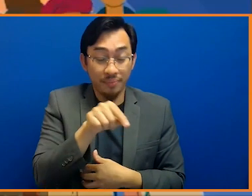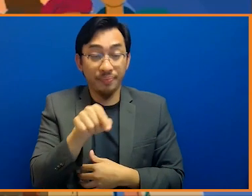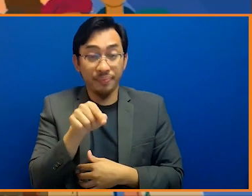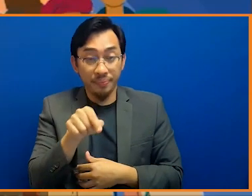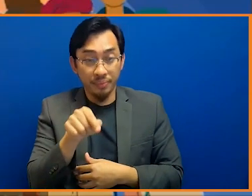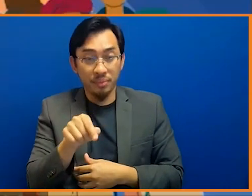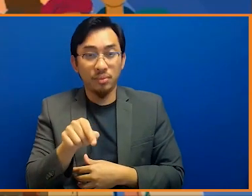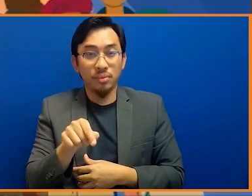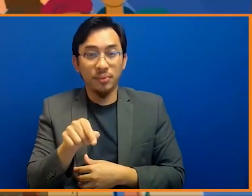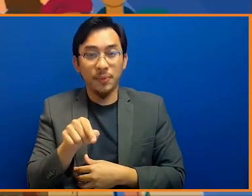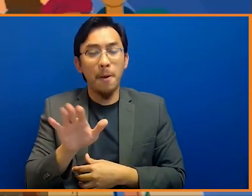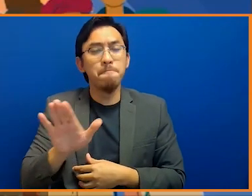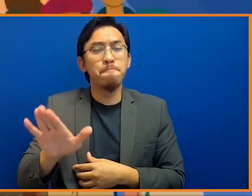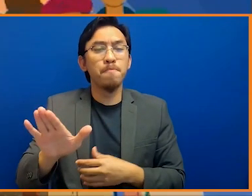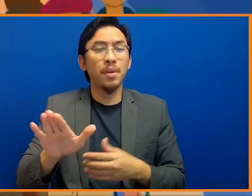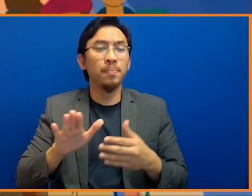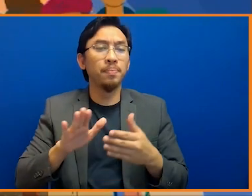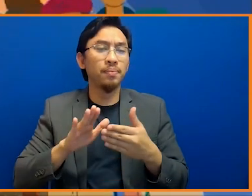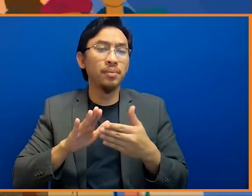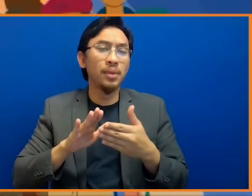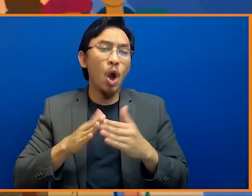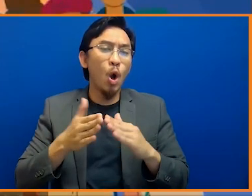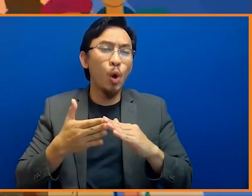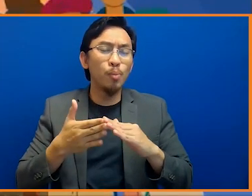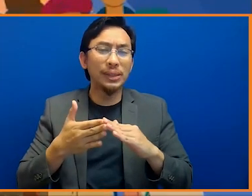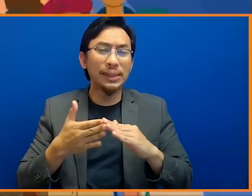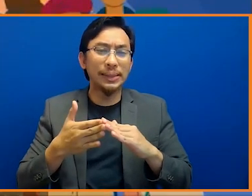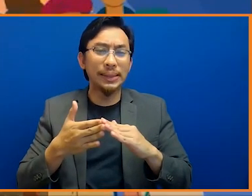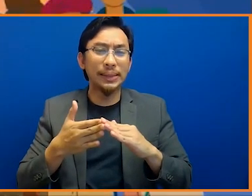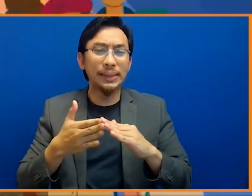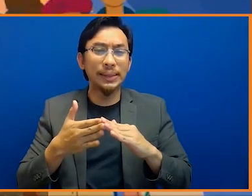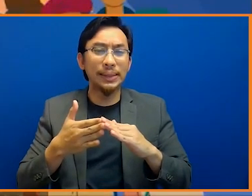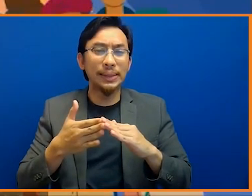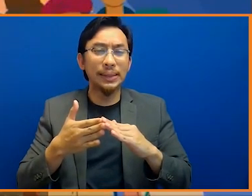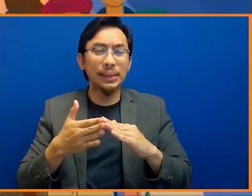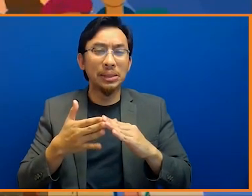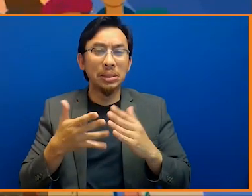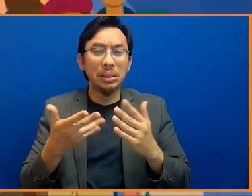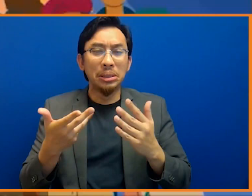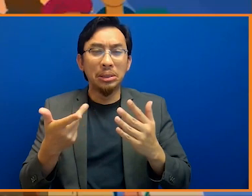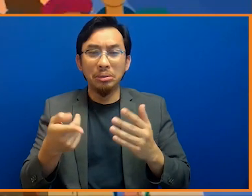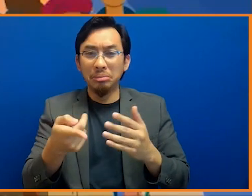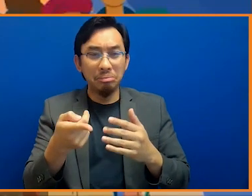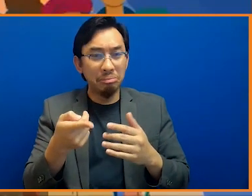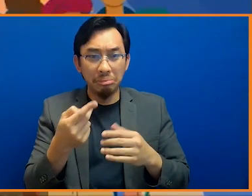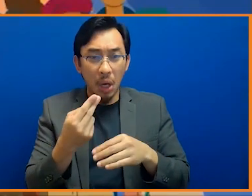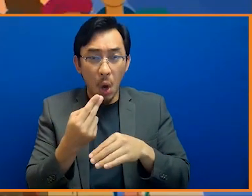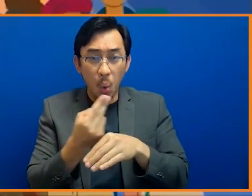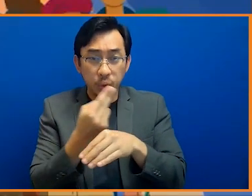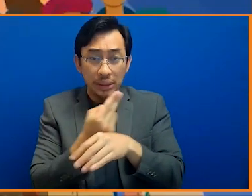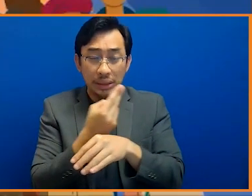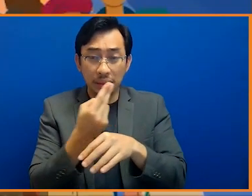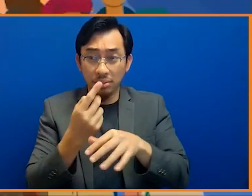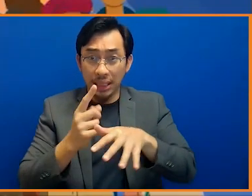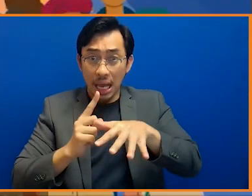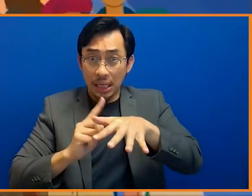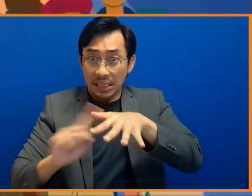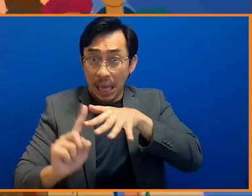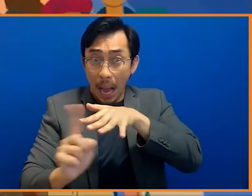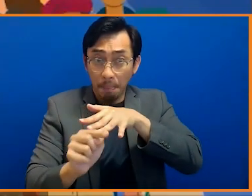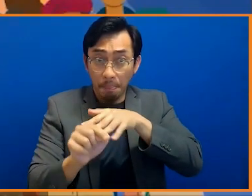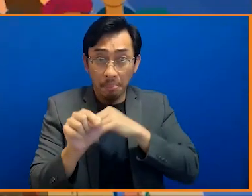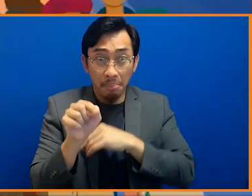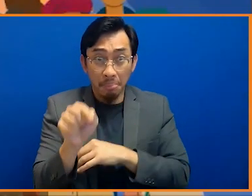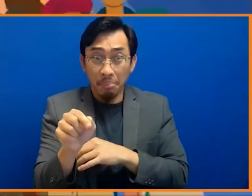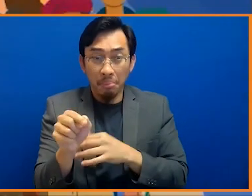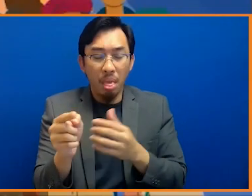of them were deserted by the community. Almost none of the people use the